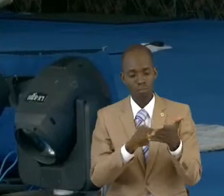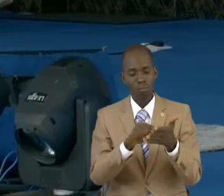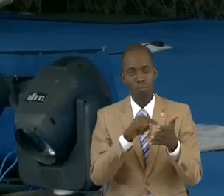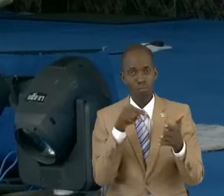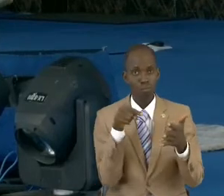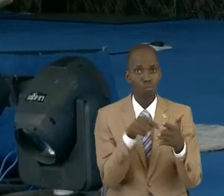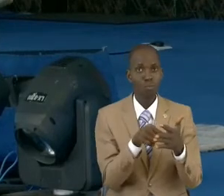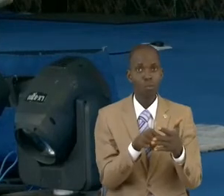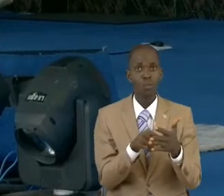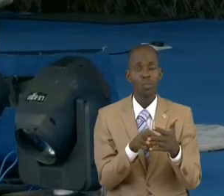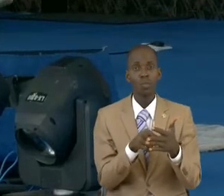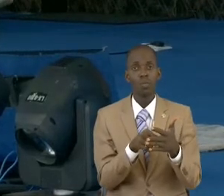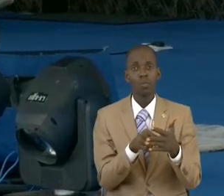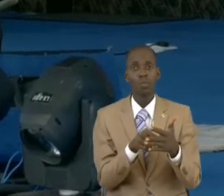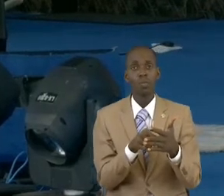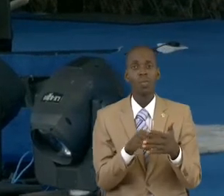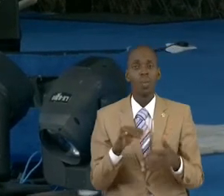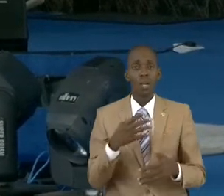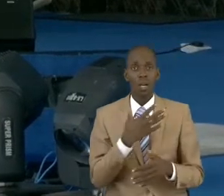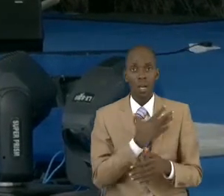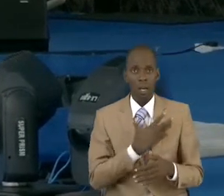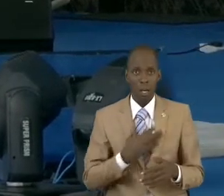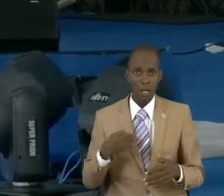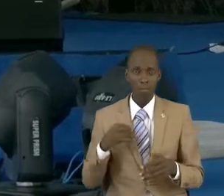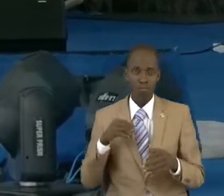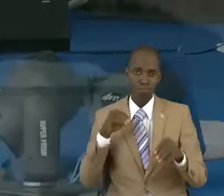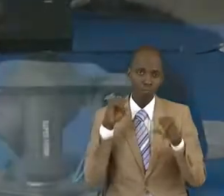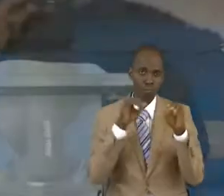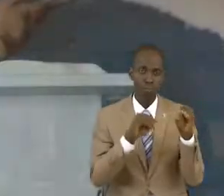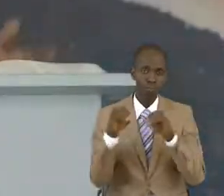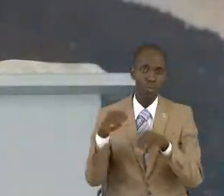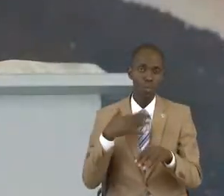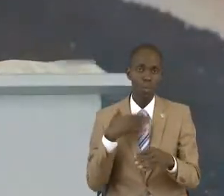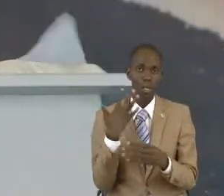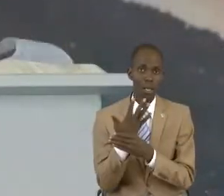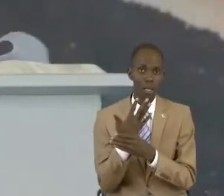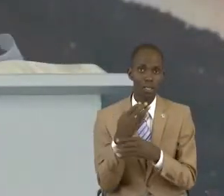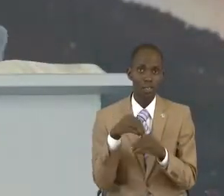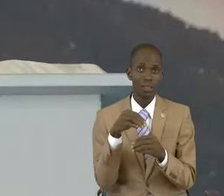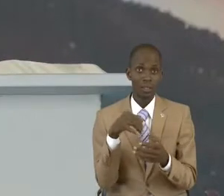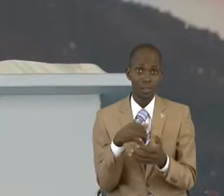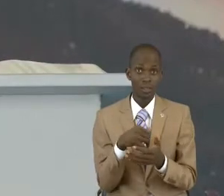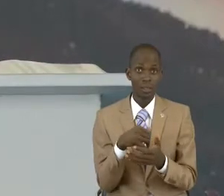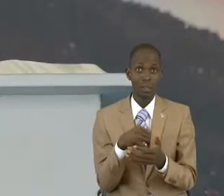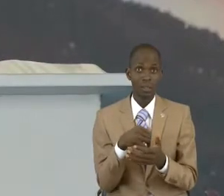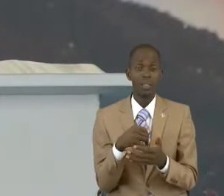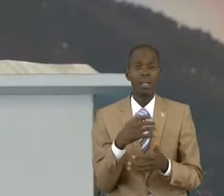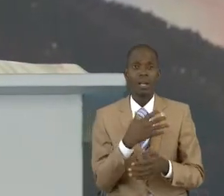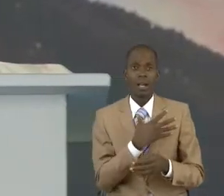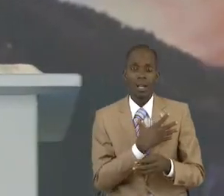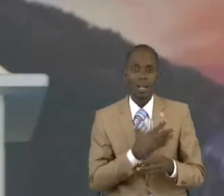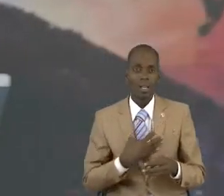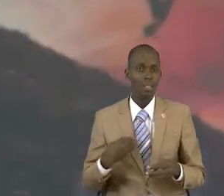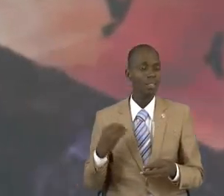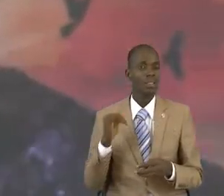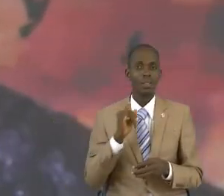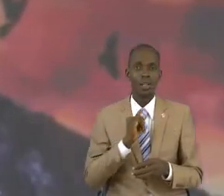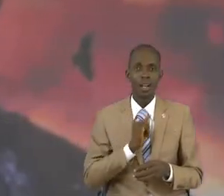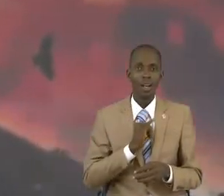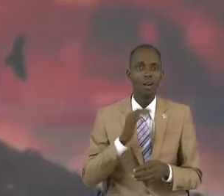the nails, and thrust my hand into his side, I will